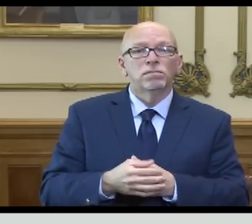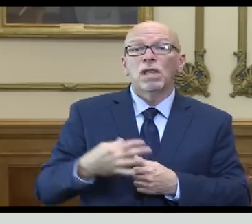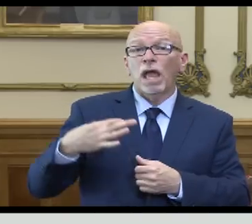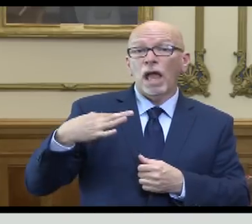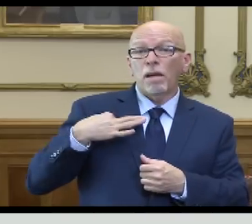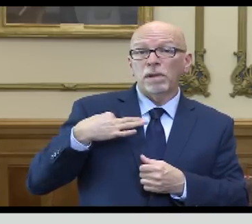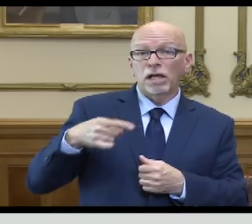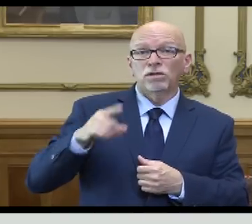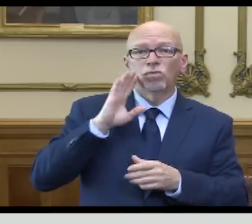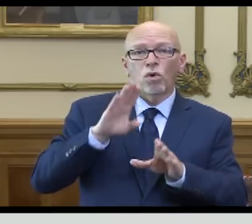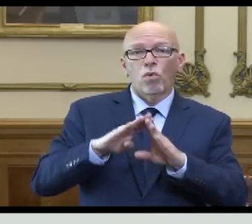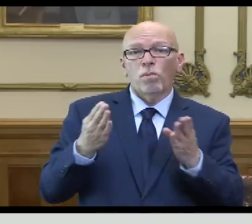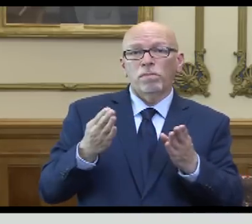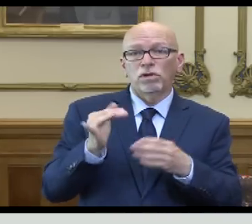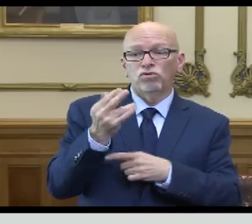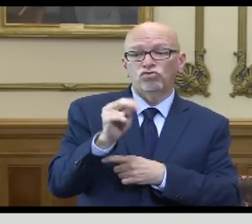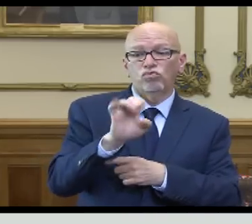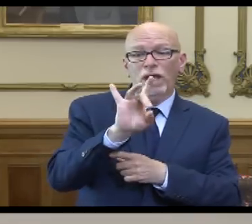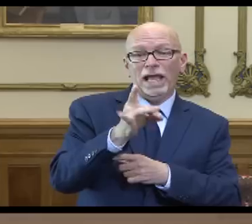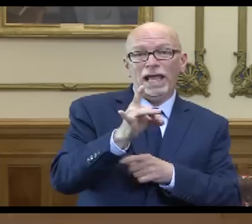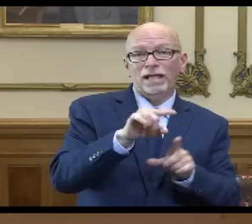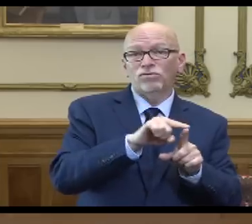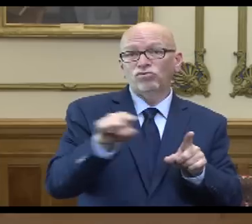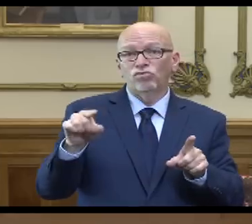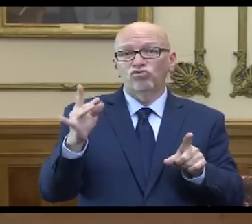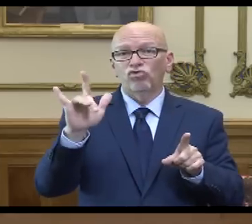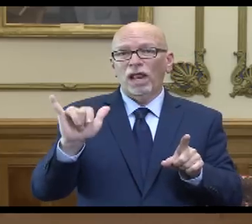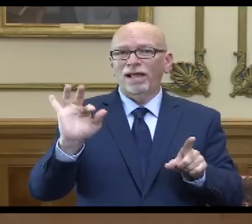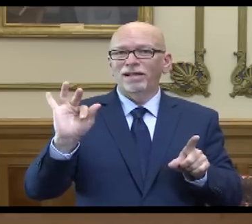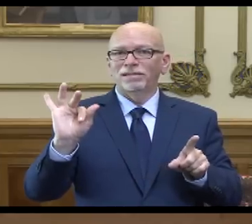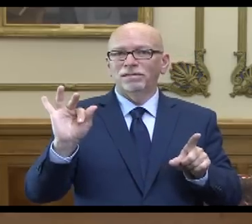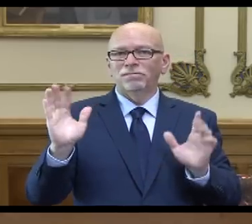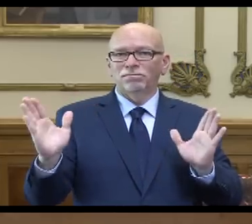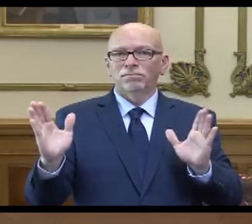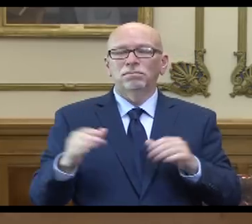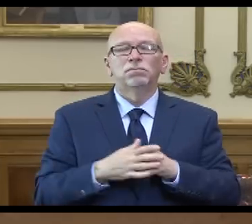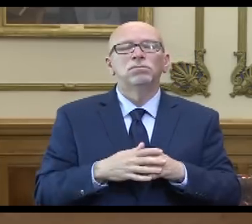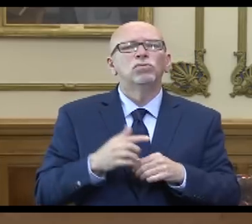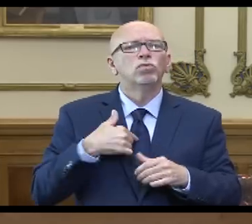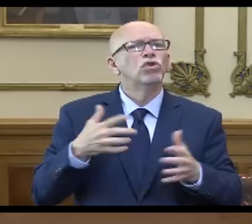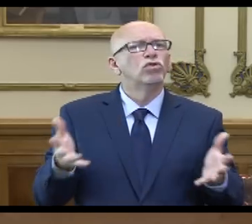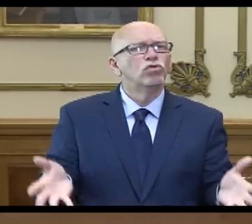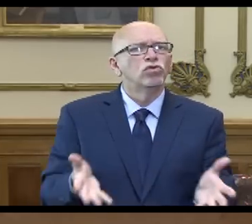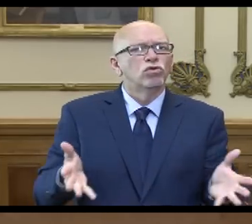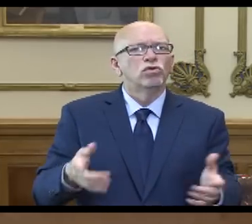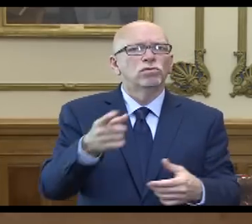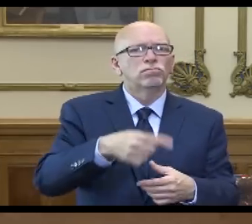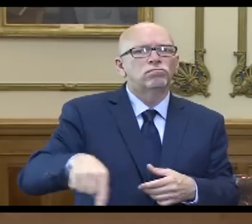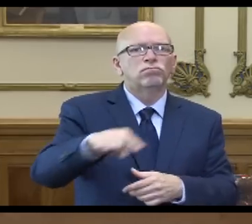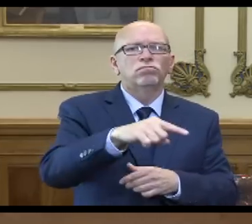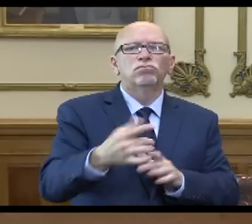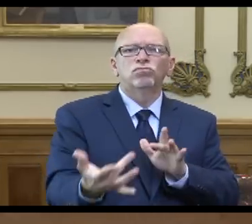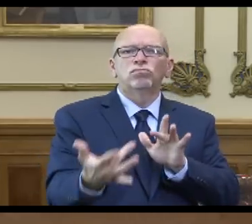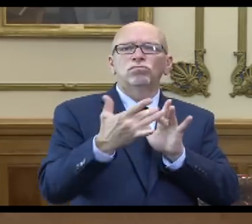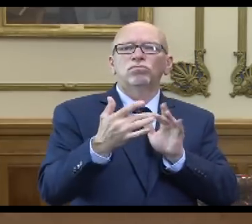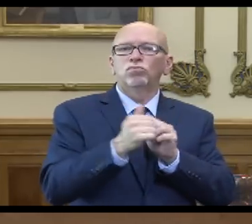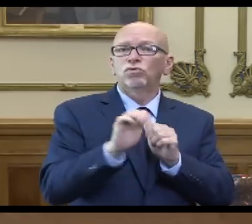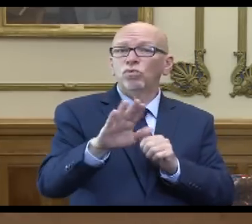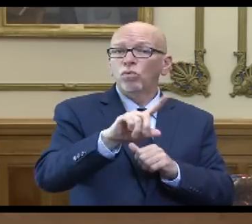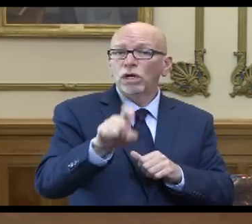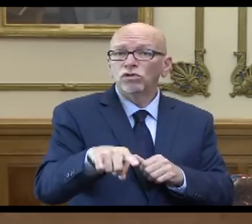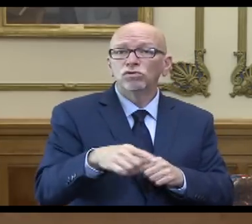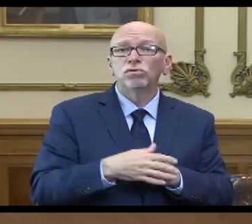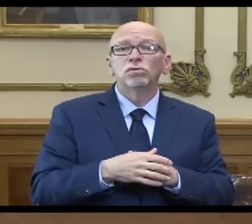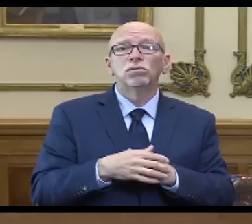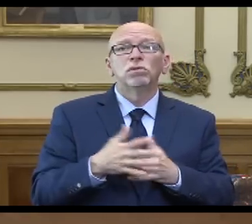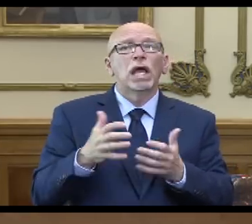Applications will be open from June 8th to July 19th, and we encourage you to reach out with your questions